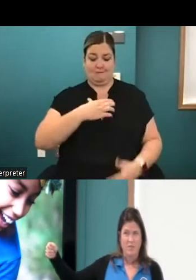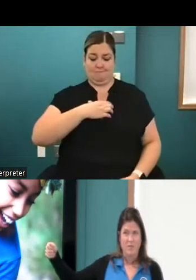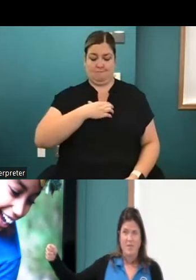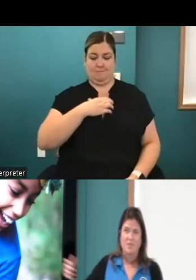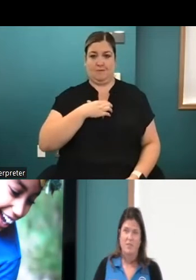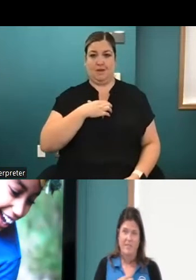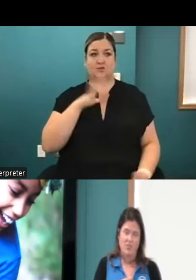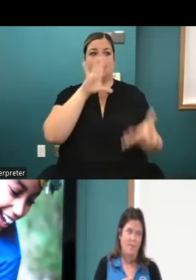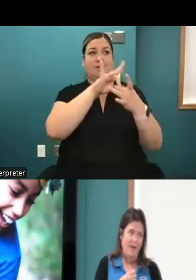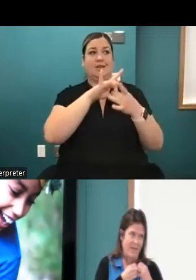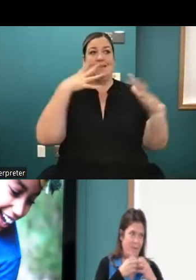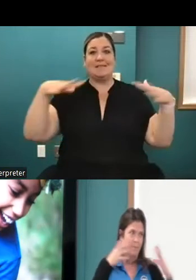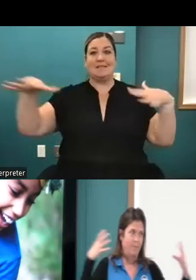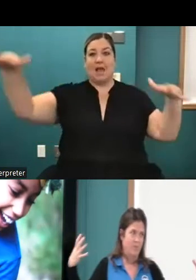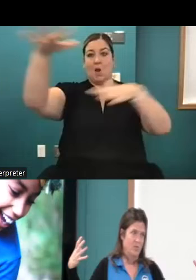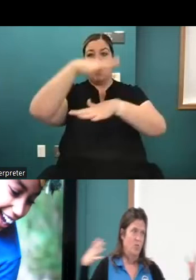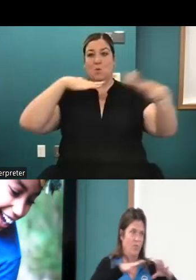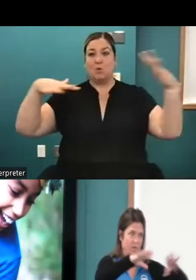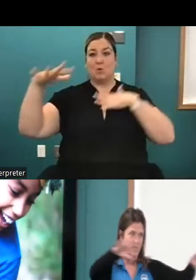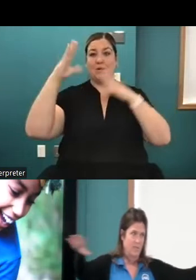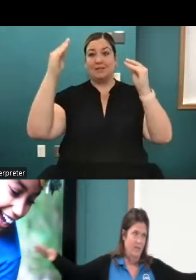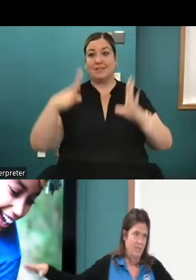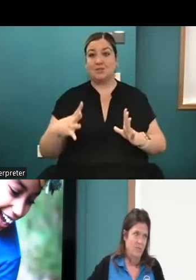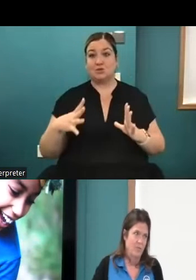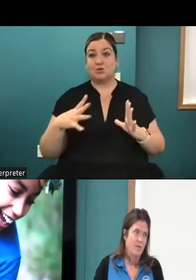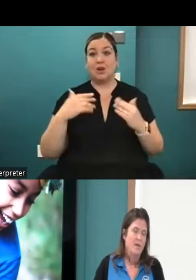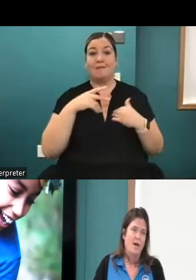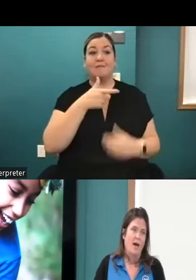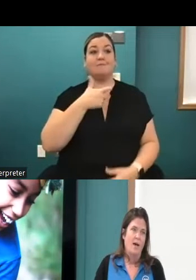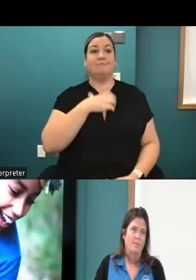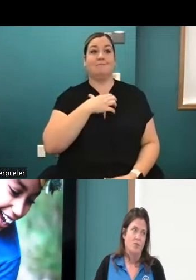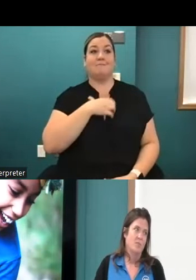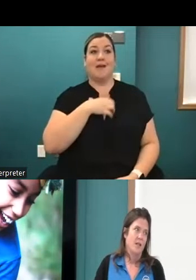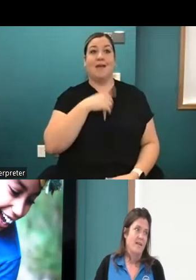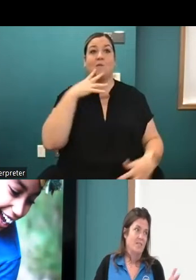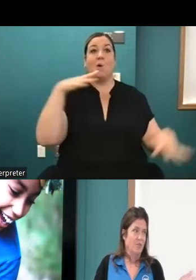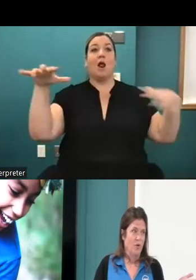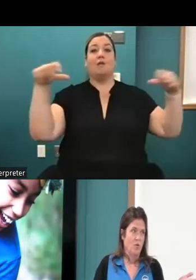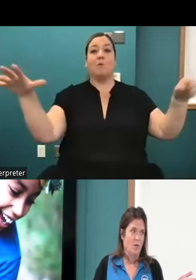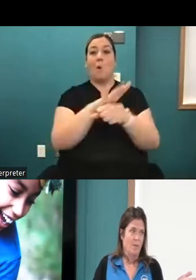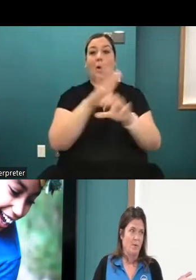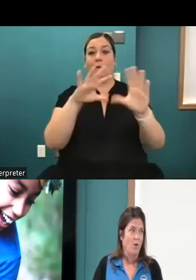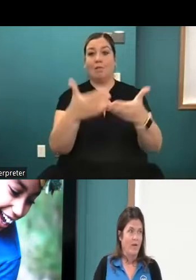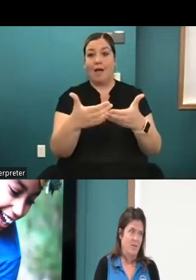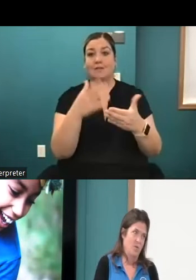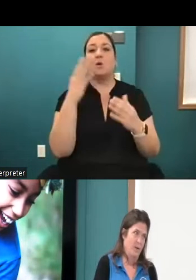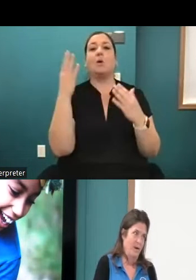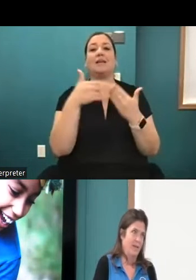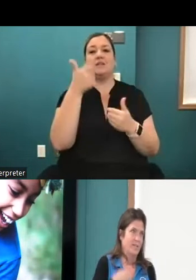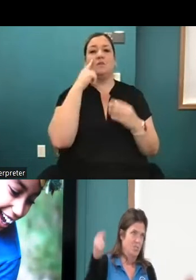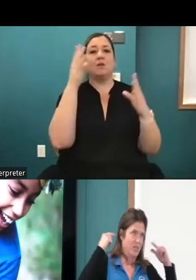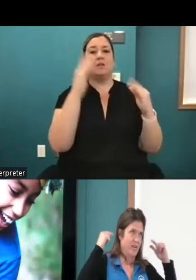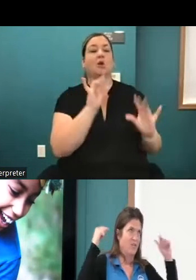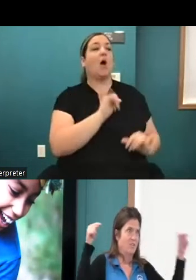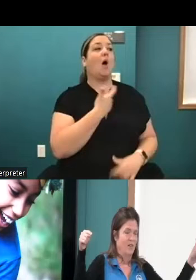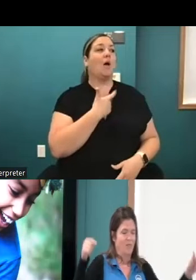sound field. So the teacher had a mic that boosted her whole voice to the classroom. So it was a lot easier for her to remember, oh, I need to mute my mic,